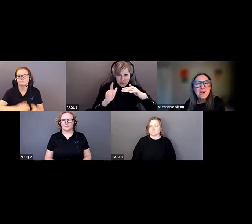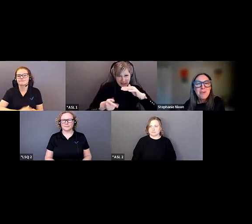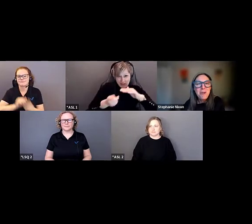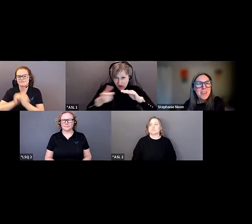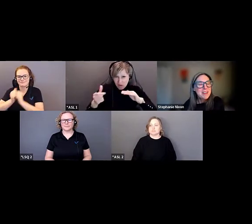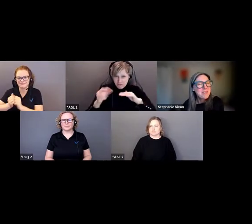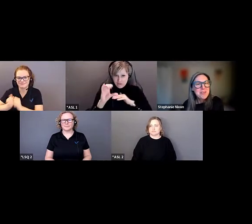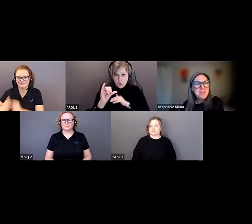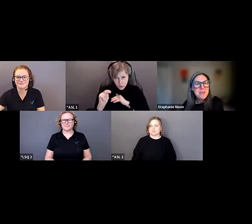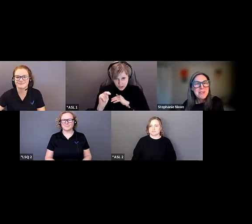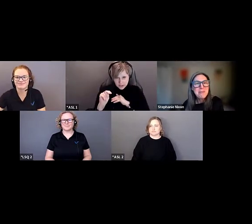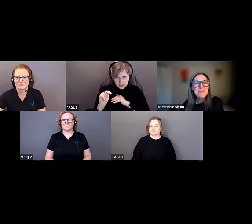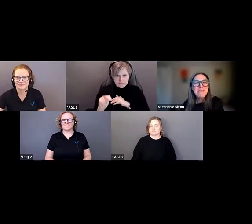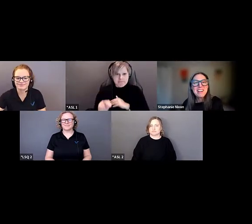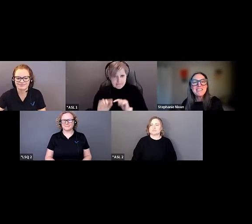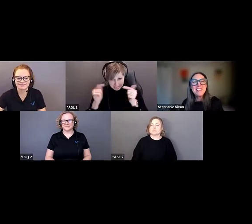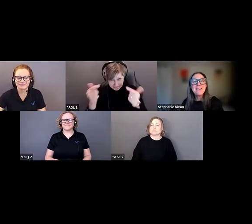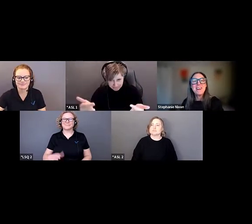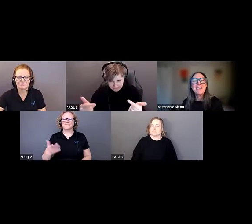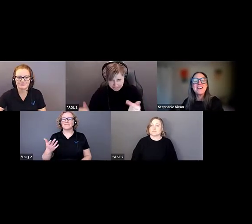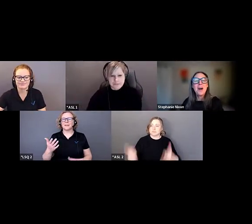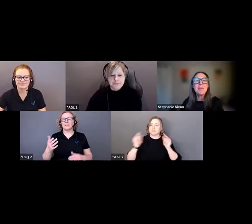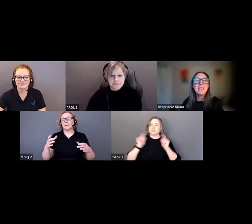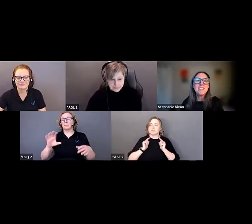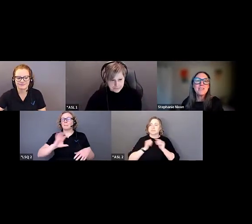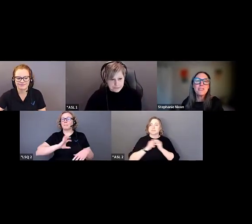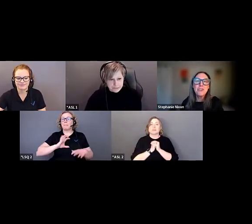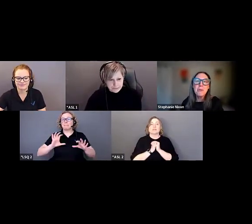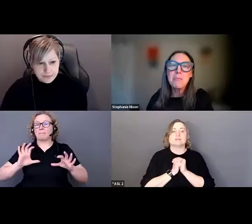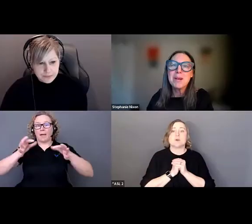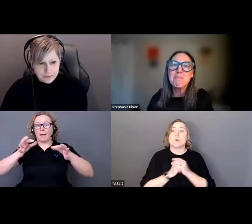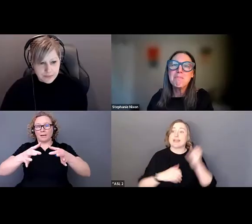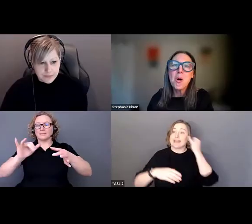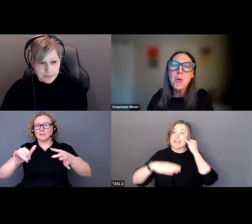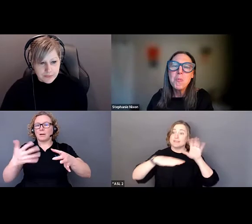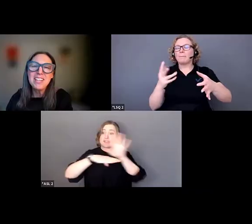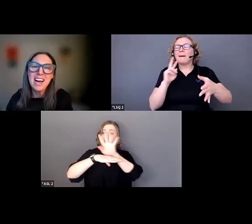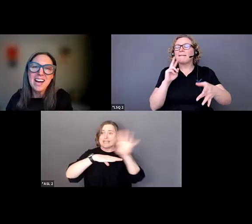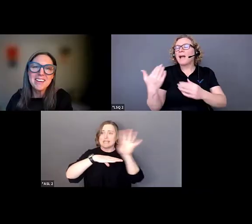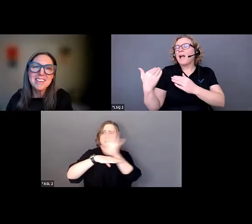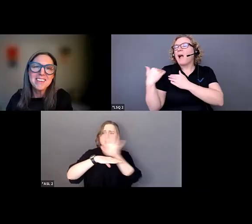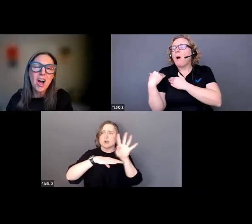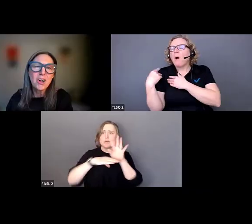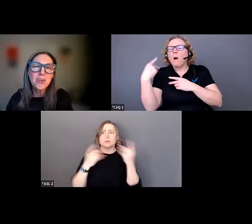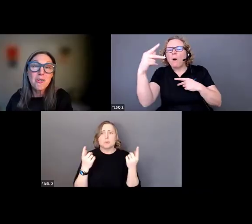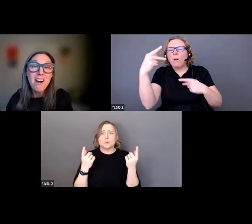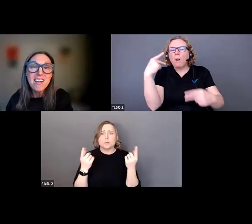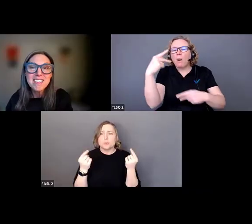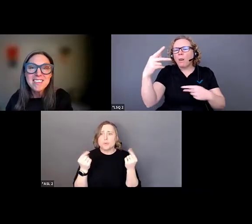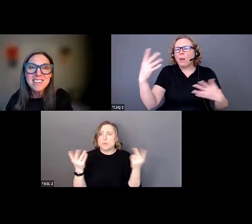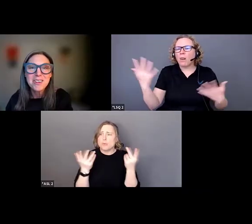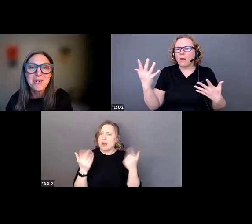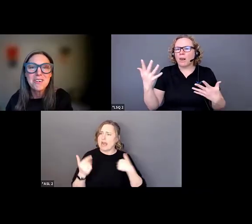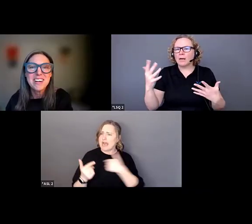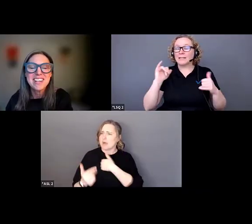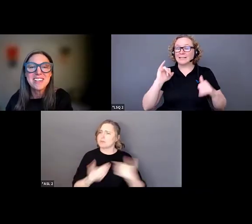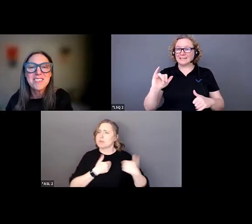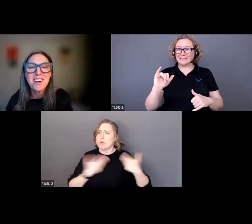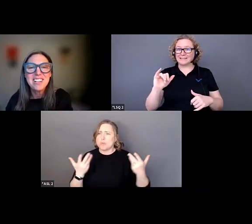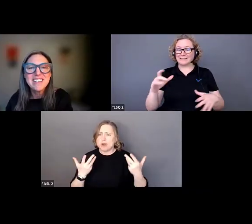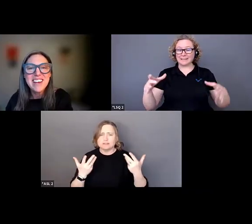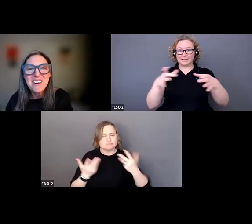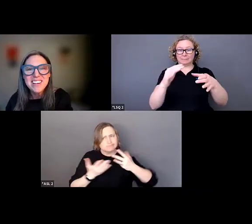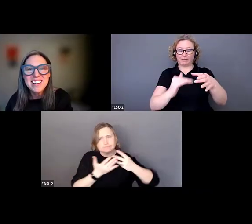So what is our role then for those coins where we find ourselves on top? It is to show up and mobilize across the coin